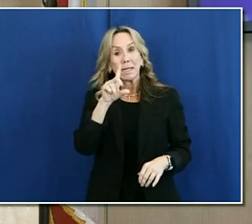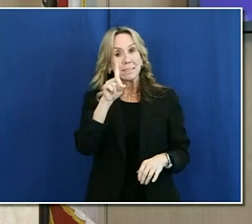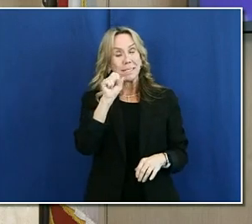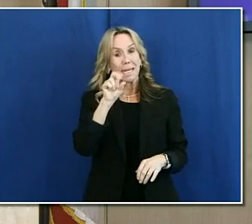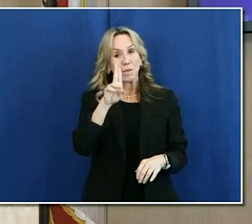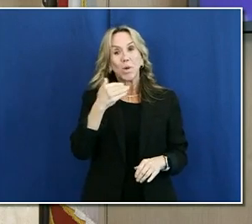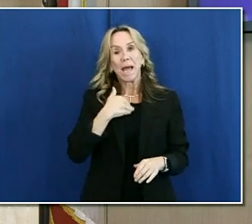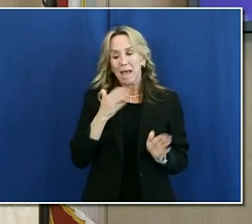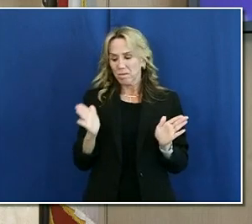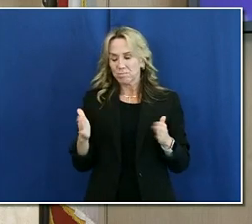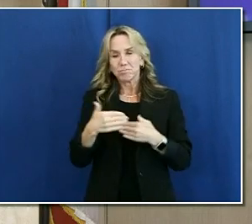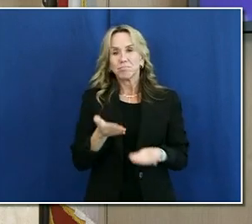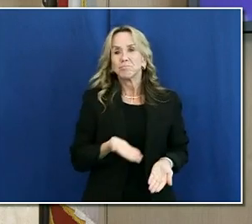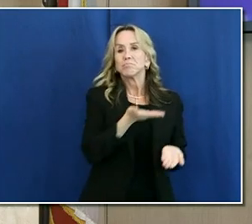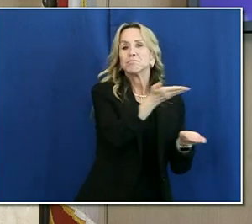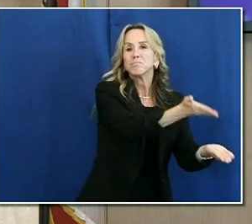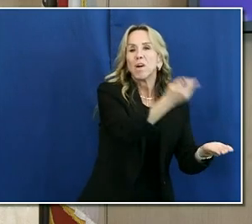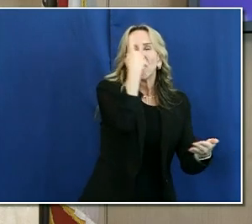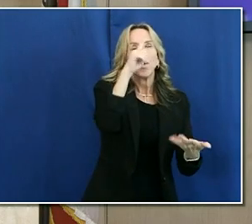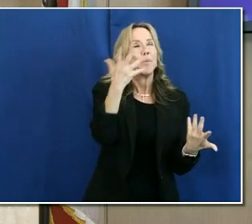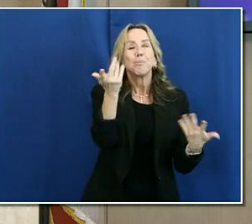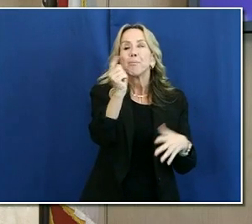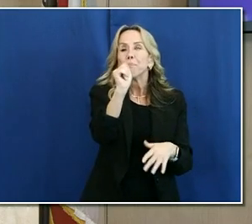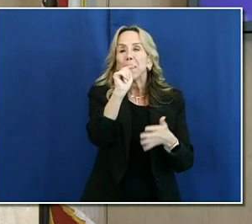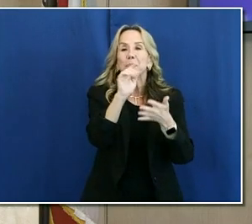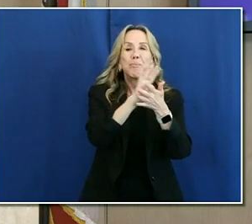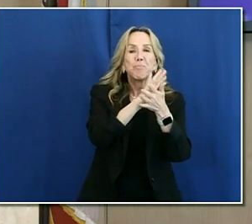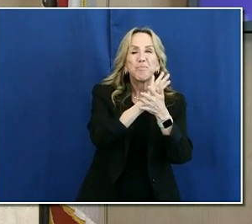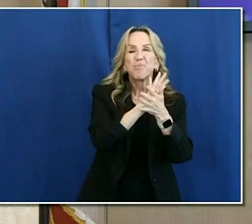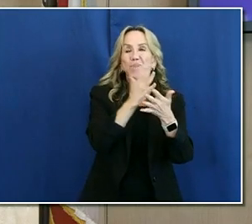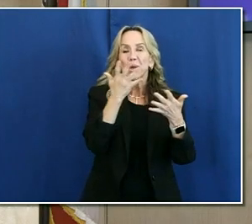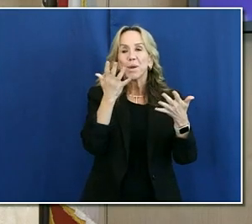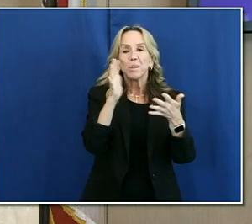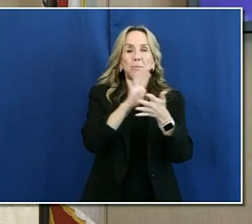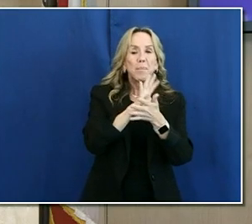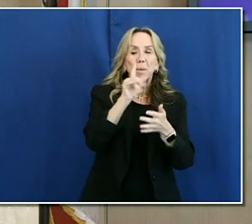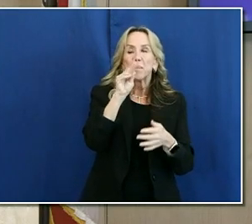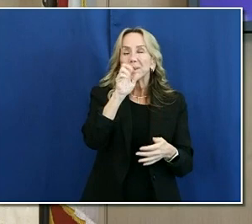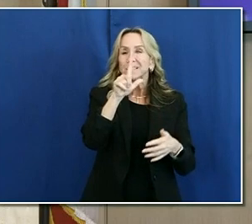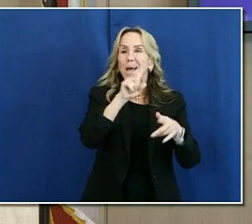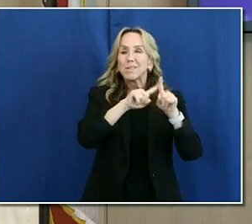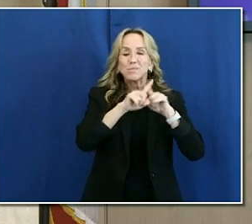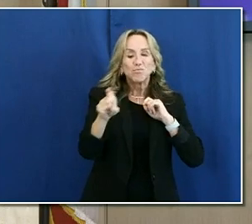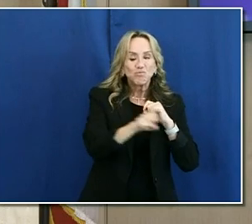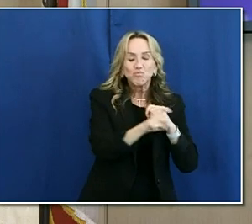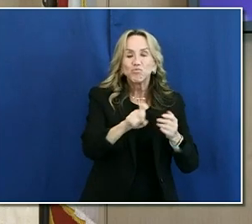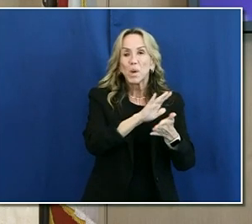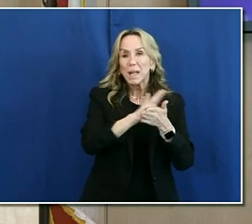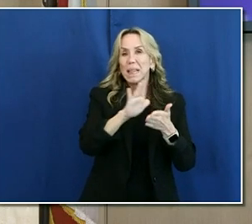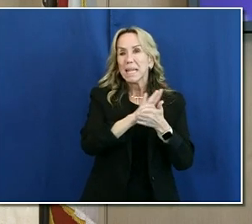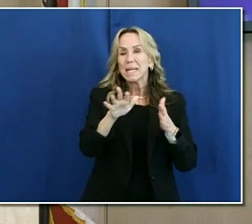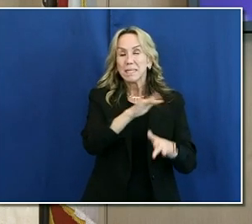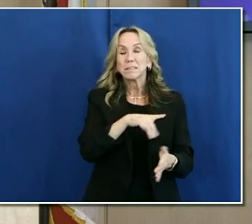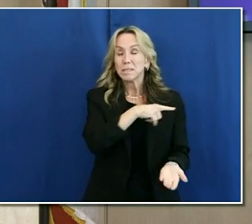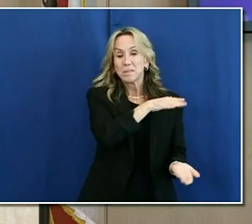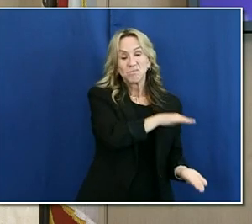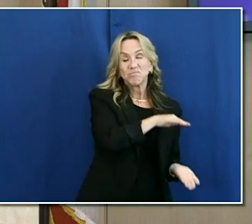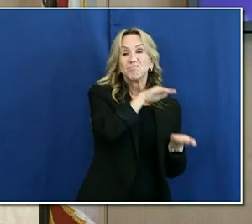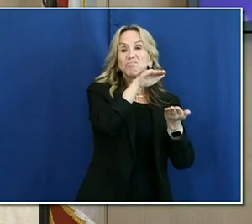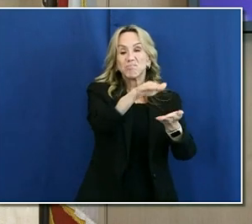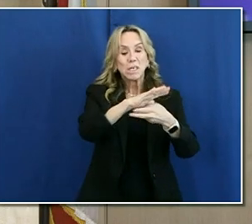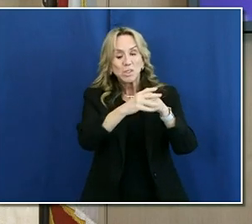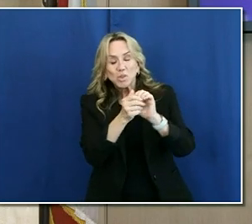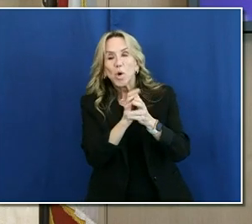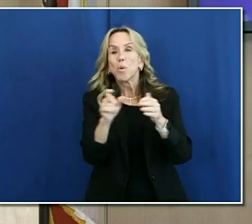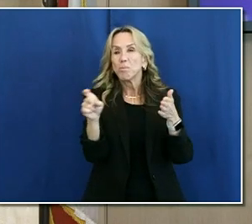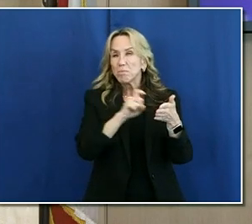sick residents containing bathroom tissue, paper towels, disinfectant cleaning spray, liquid hand soap, and